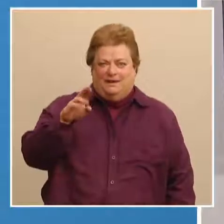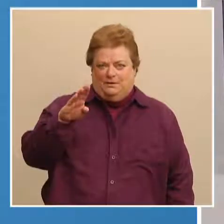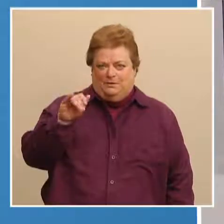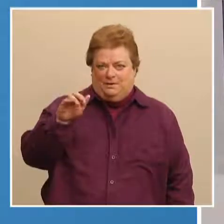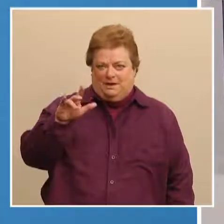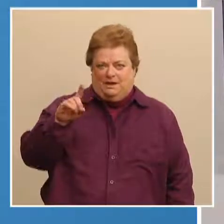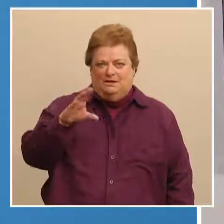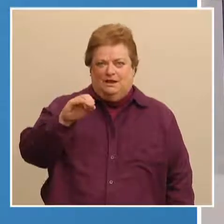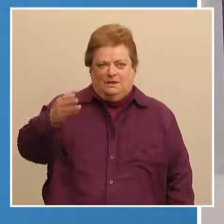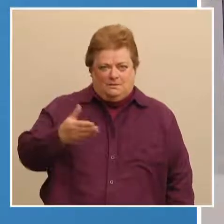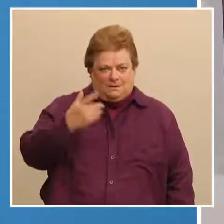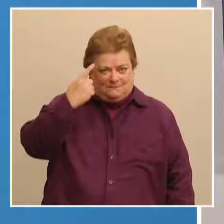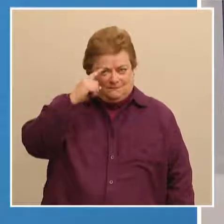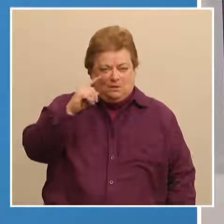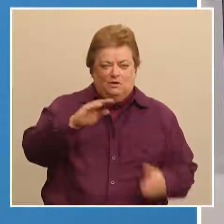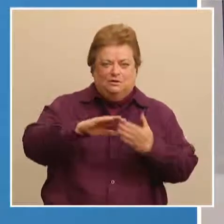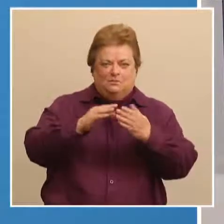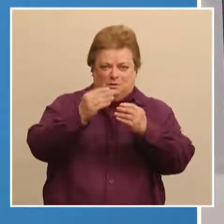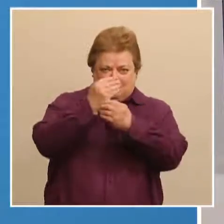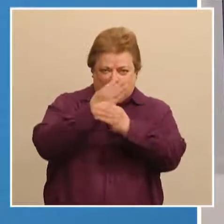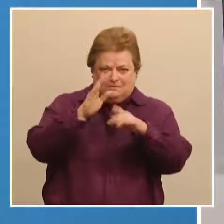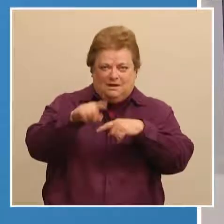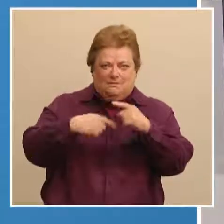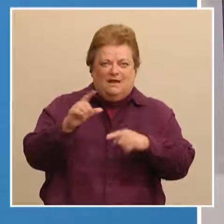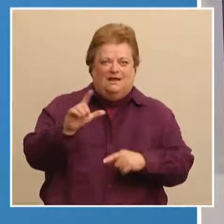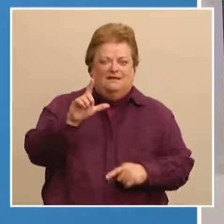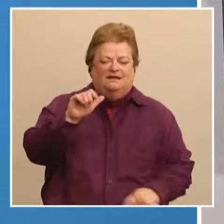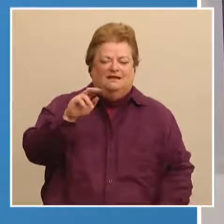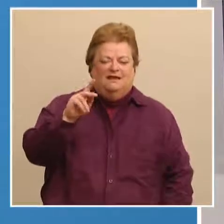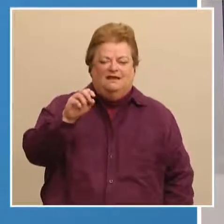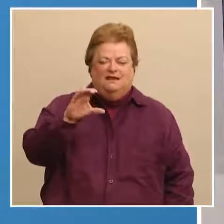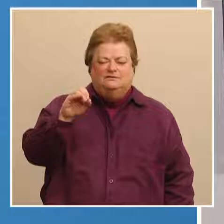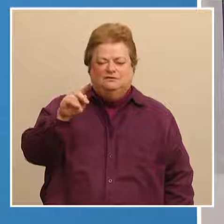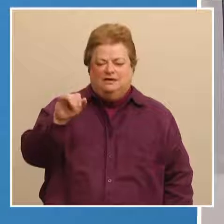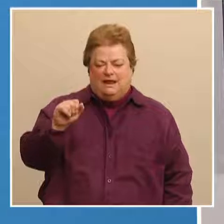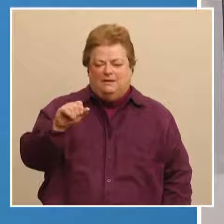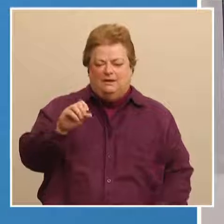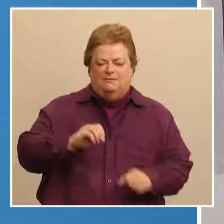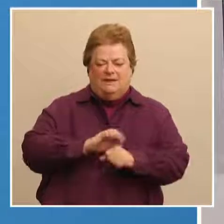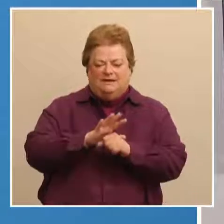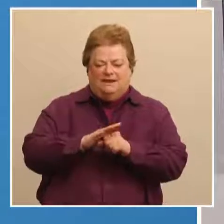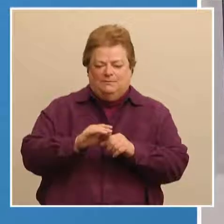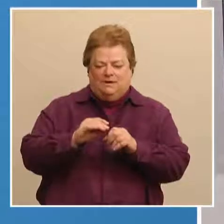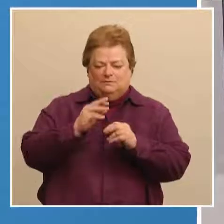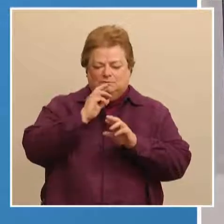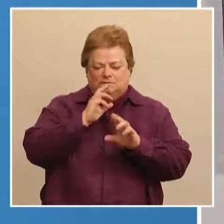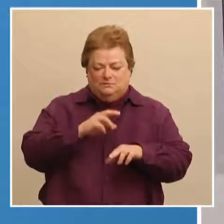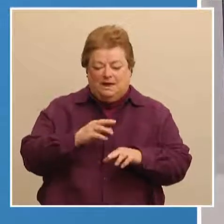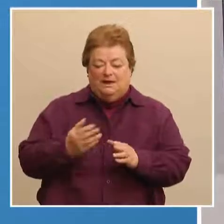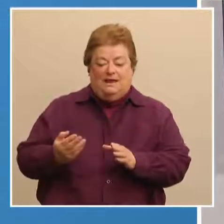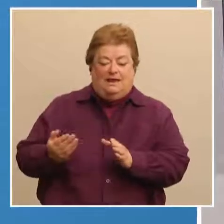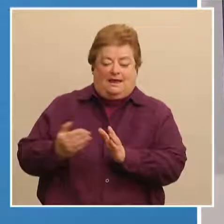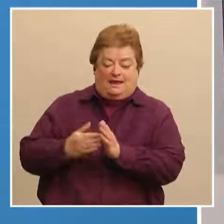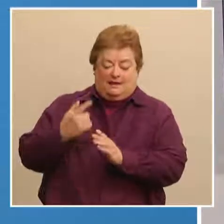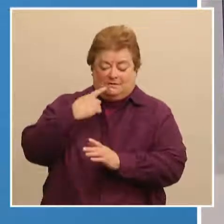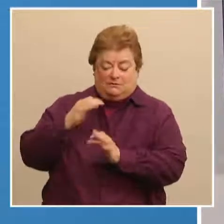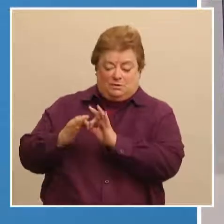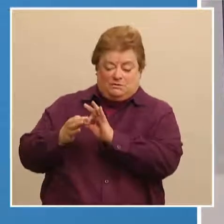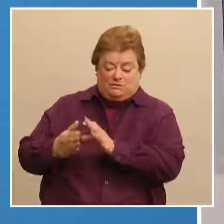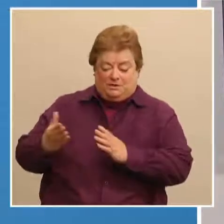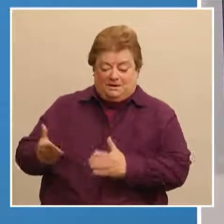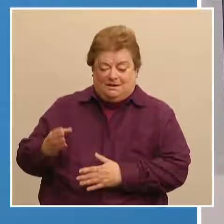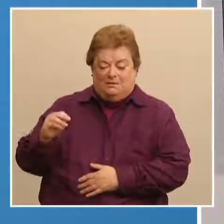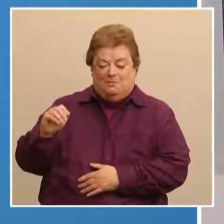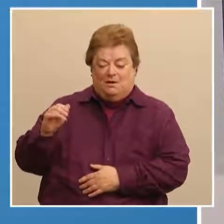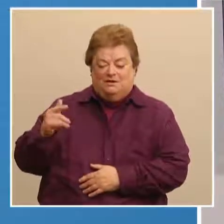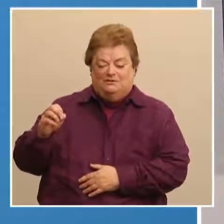Baird, and welcome to this community briefing on Lincoln and Lancaster County's pandemic response. Joining us once again to provide interpretation is Margie Prupp.